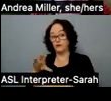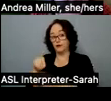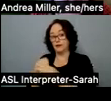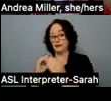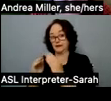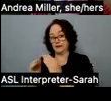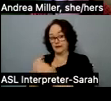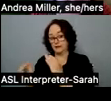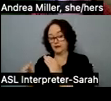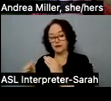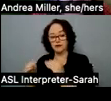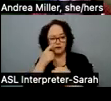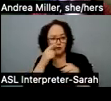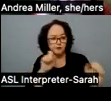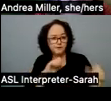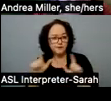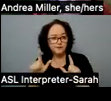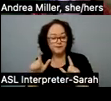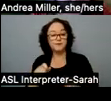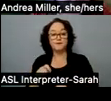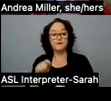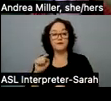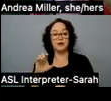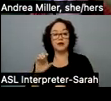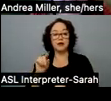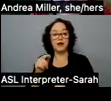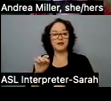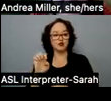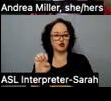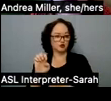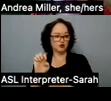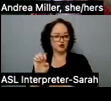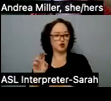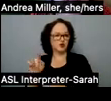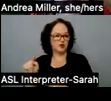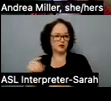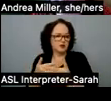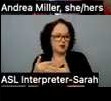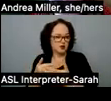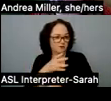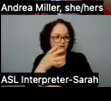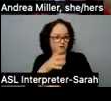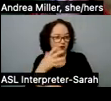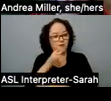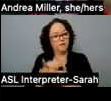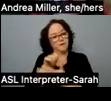slide, this is the cottage units that are on the farm outside behind the shelter. If you want to go to the